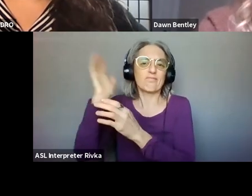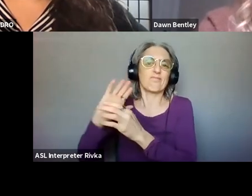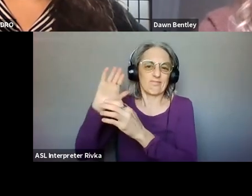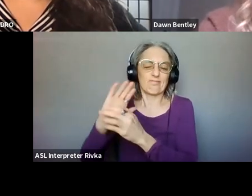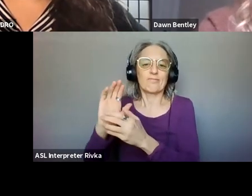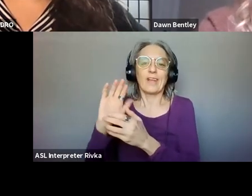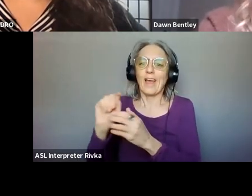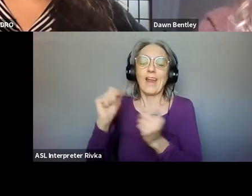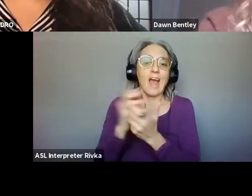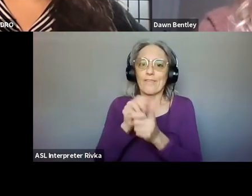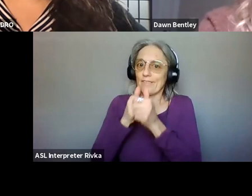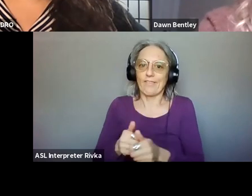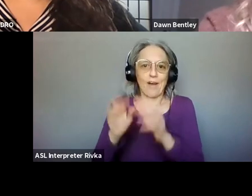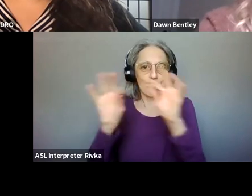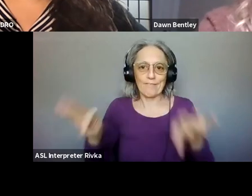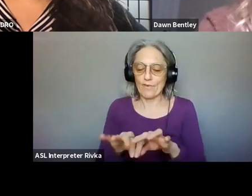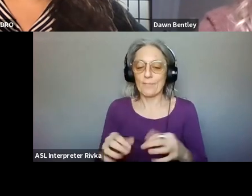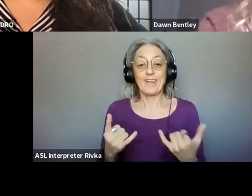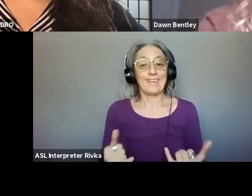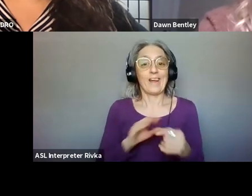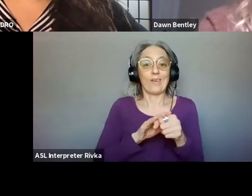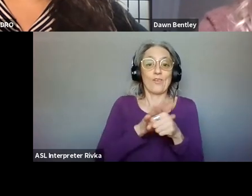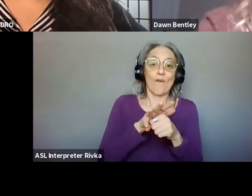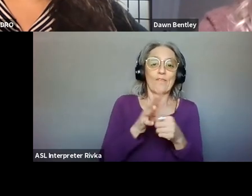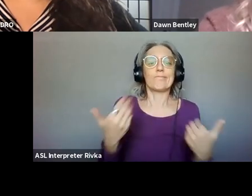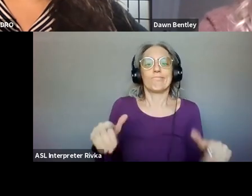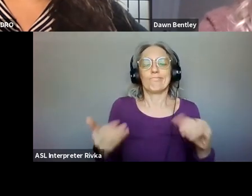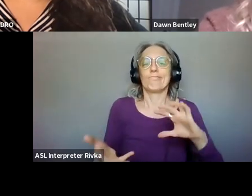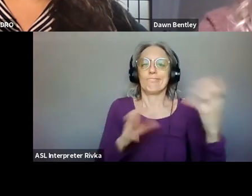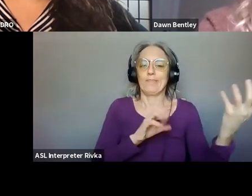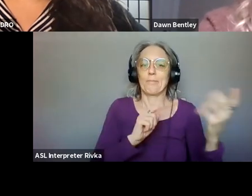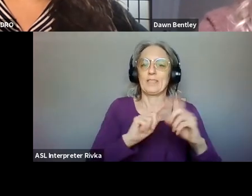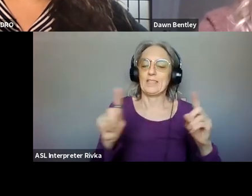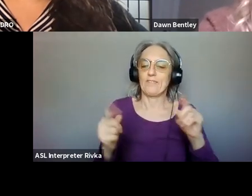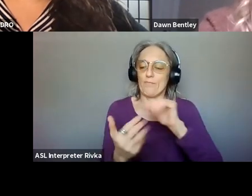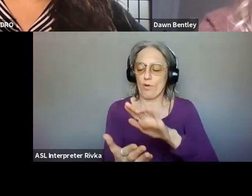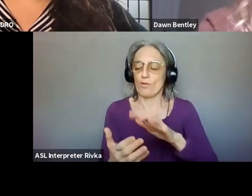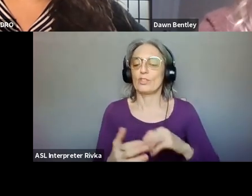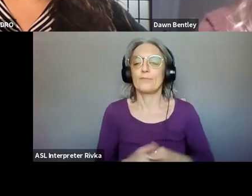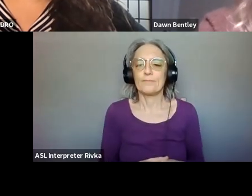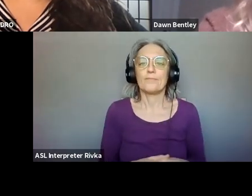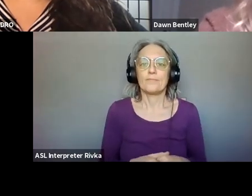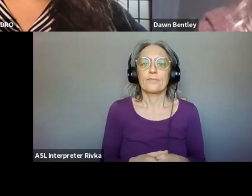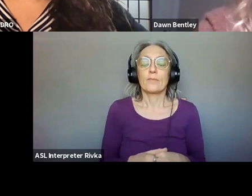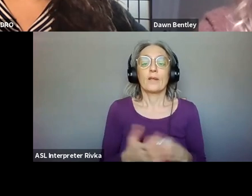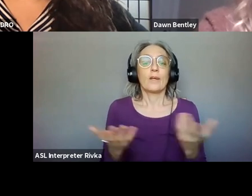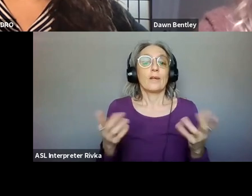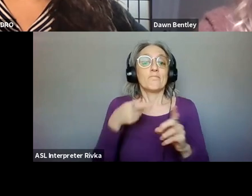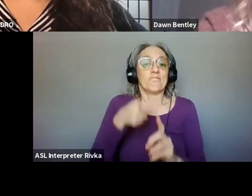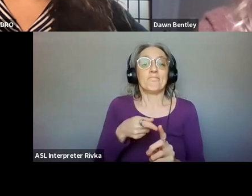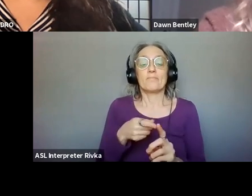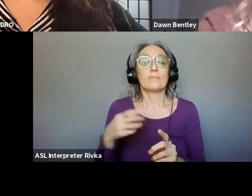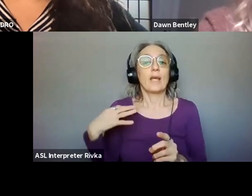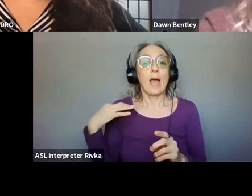everything's a little bit different right now in the COVID situation, but basically the application for guardianship needs to be filed